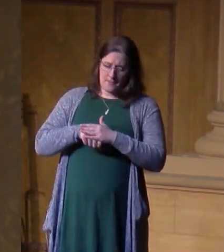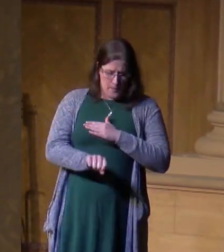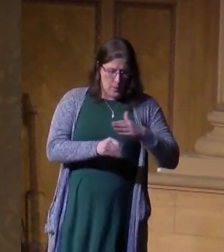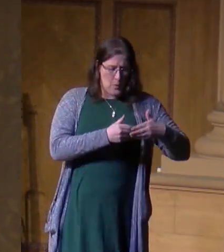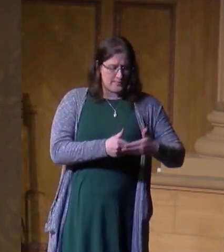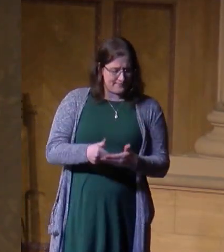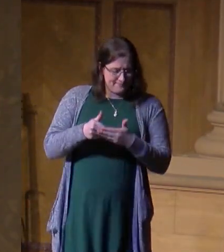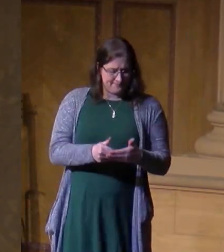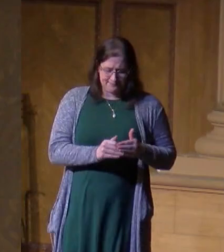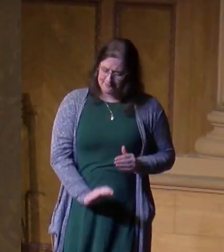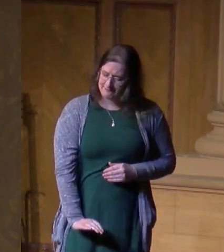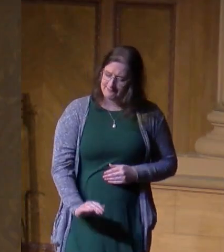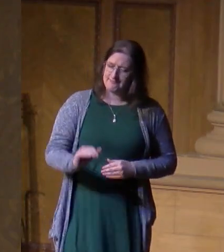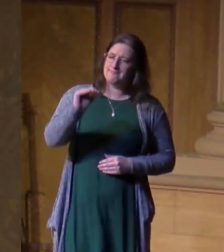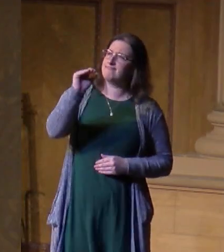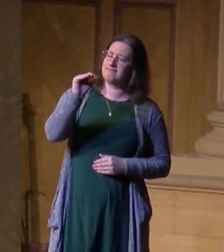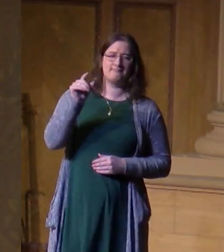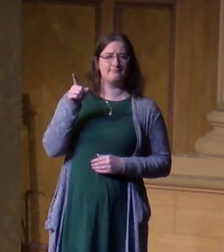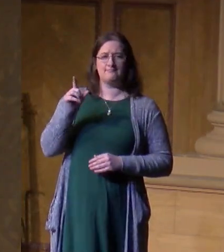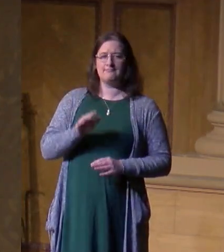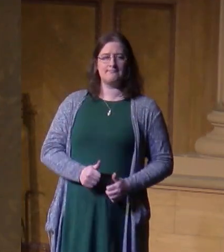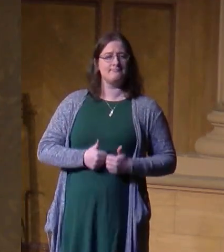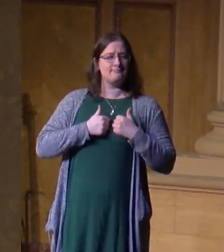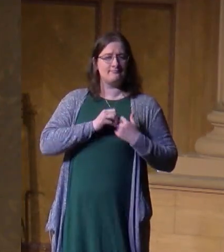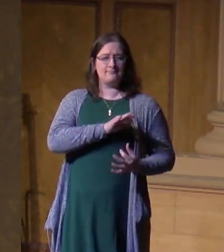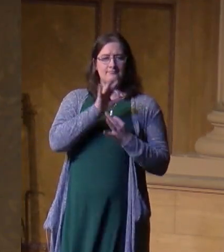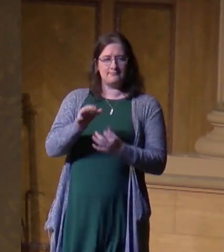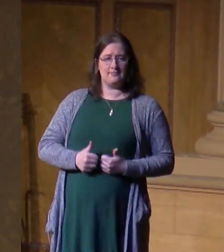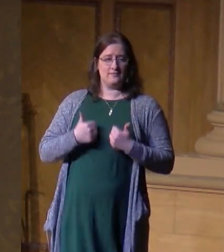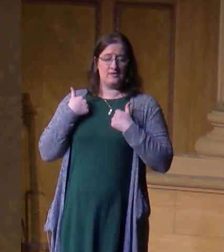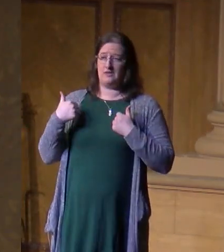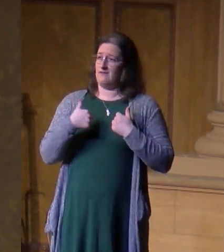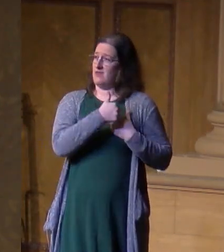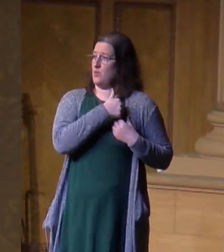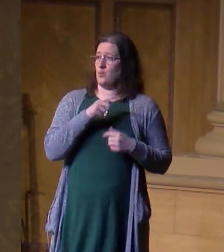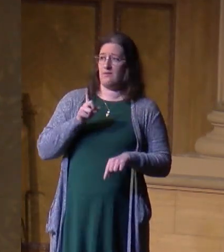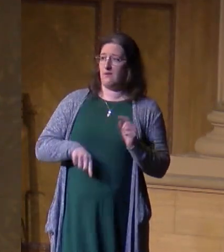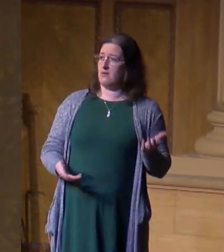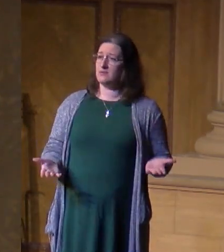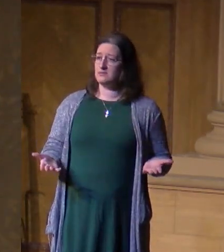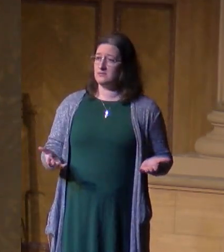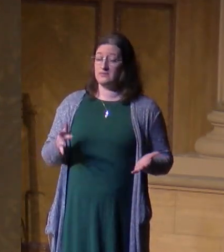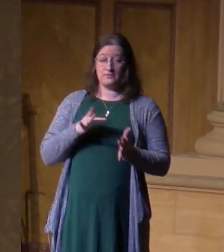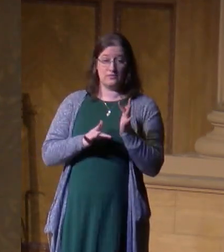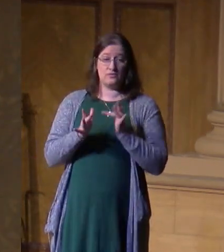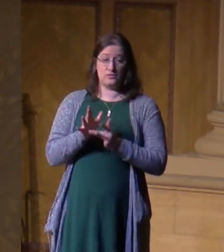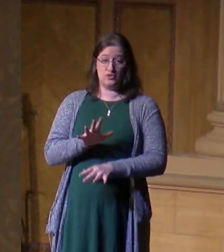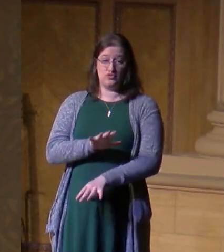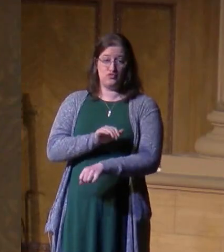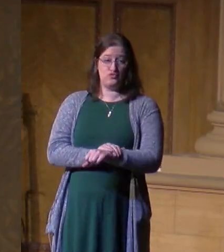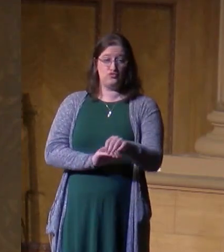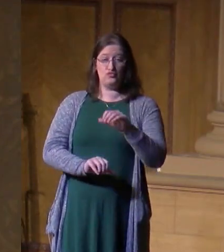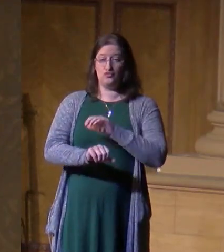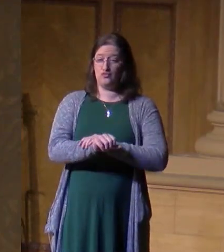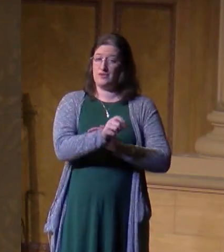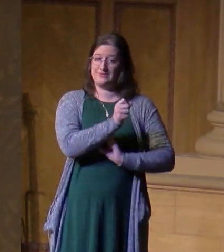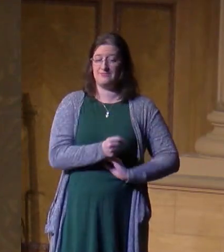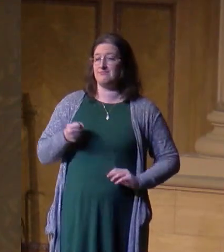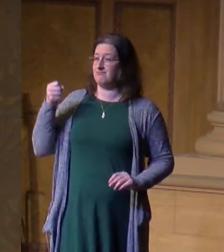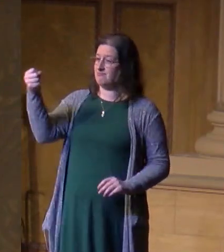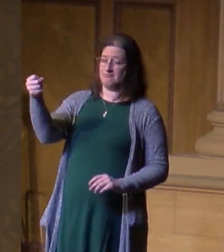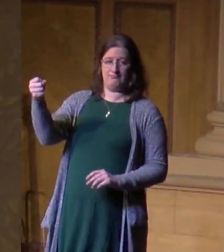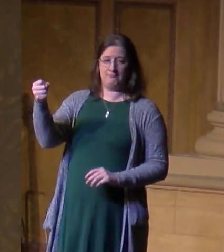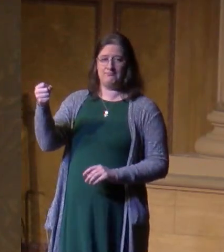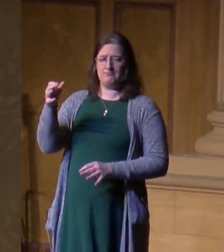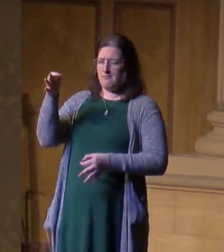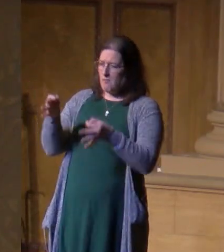adulthood, Jesus lived the perfect life you and I have not. That Jesus was arrested and put on trial and